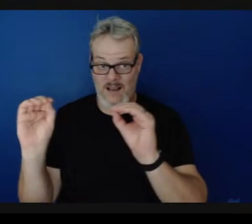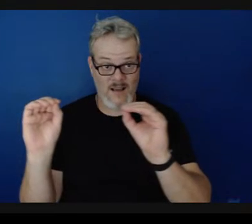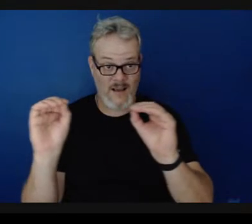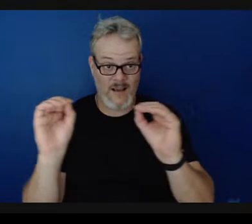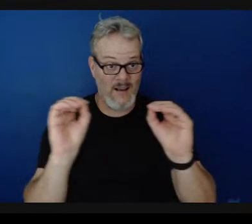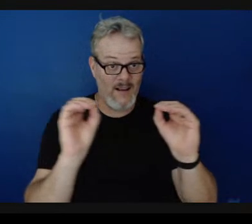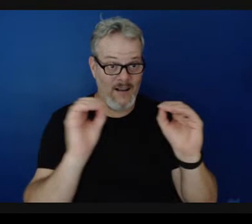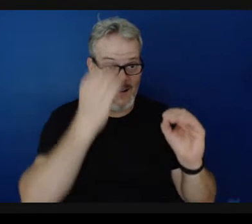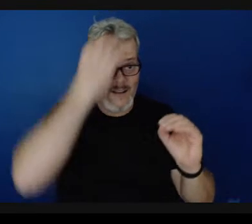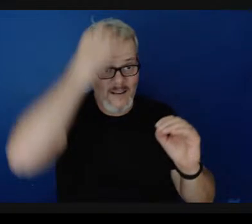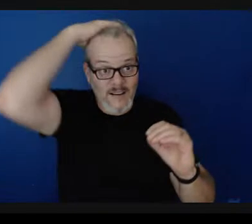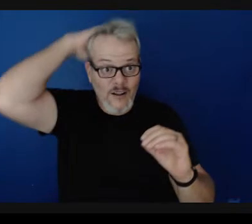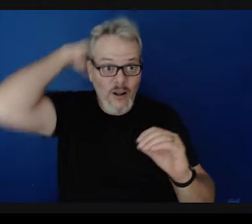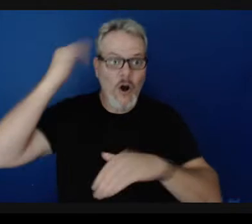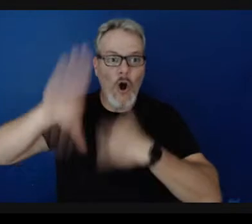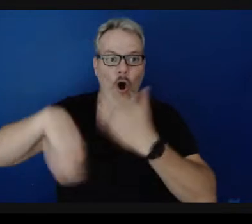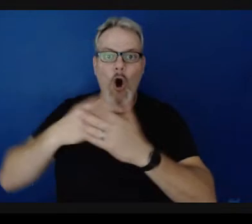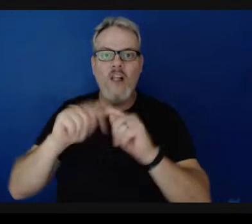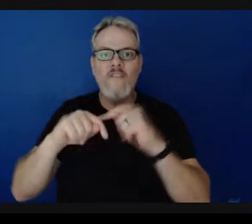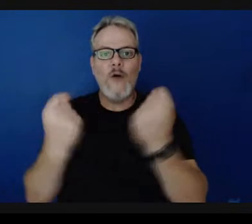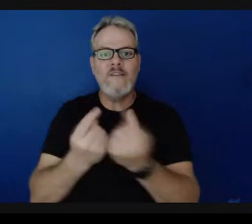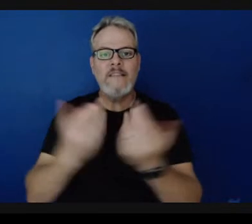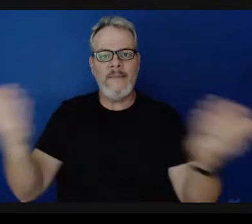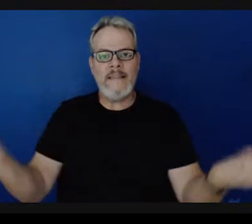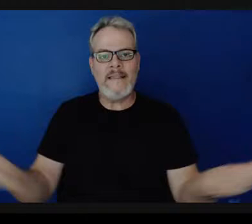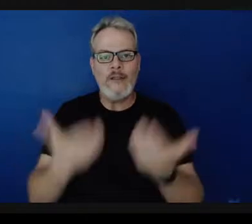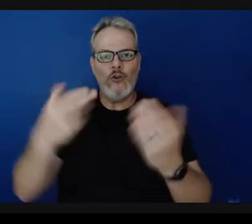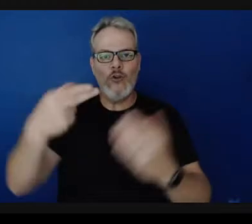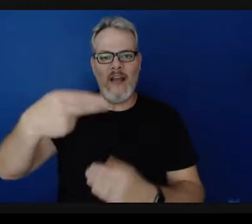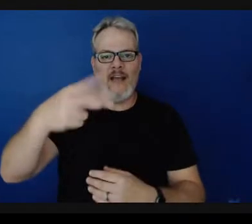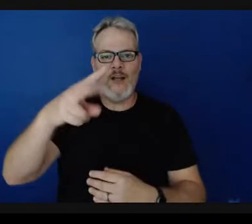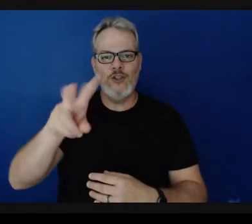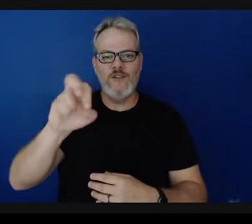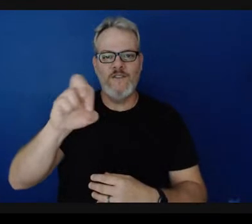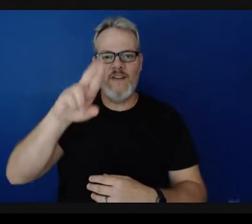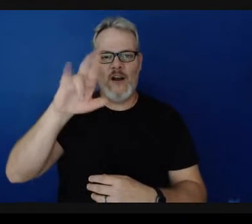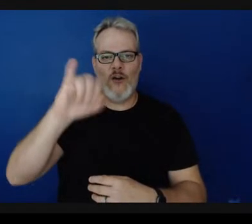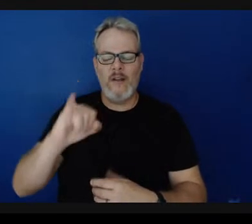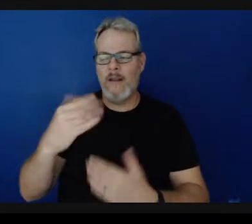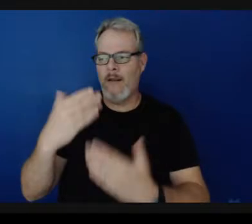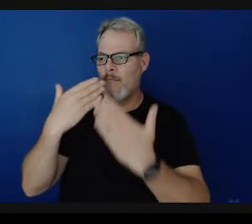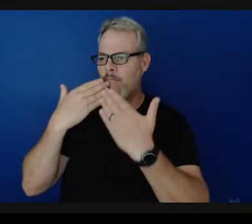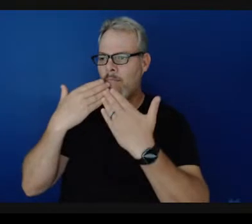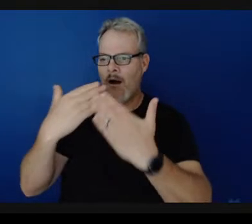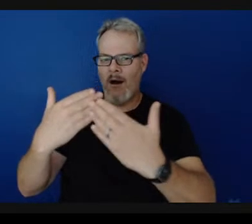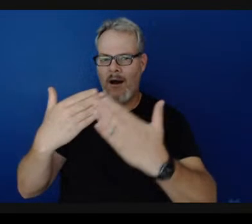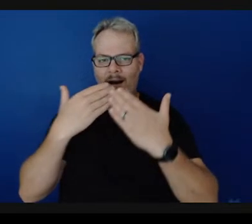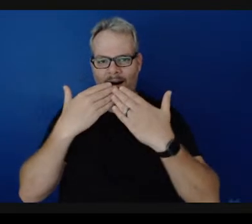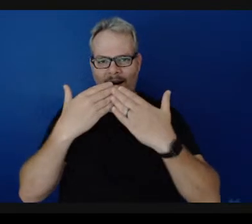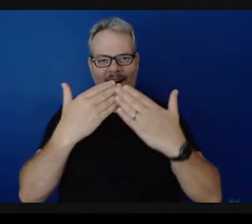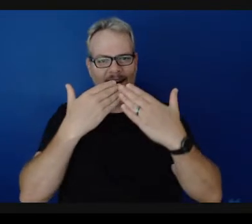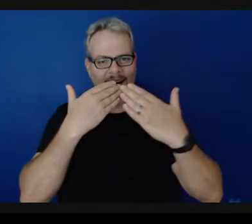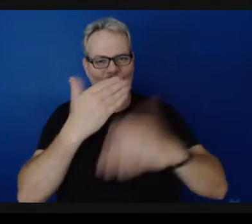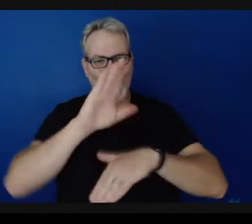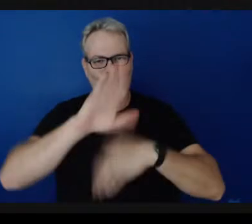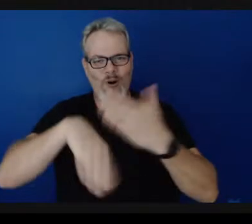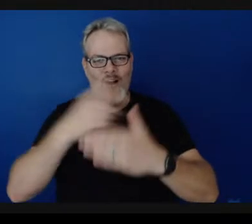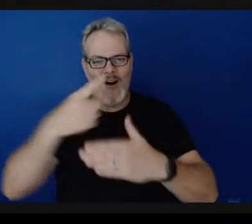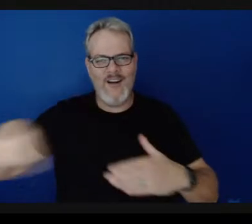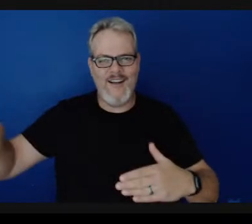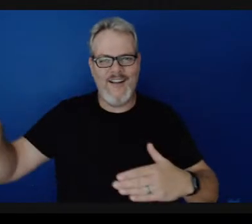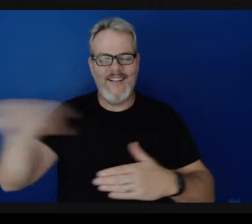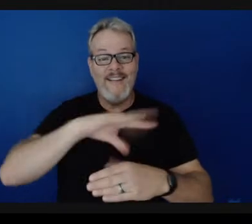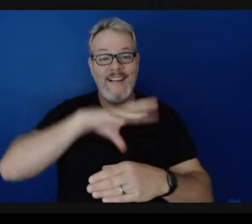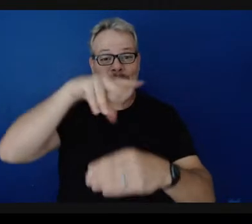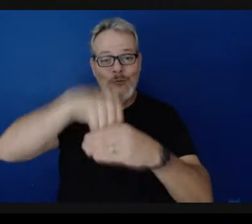all of our team here at HVERI, mahalo everybody. This includes our ASL